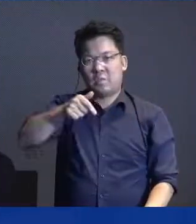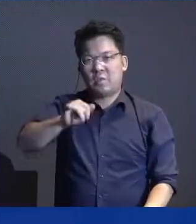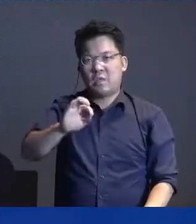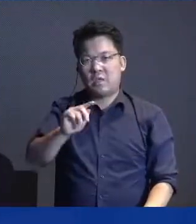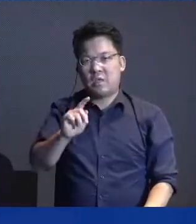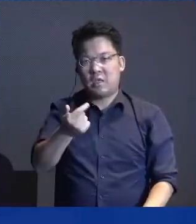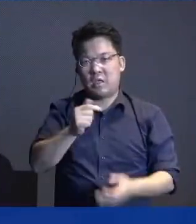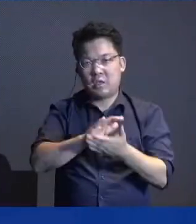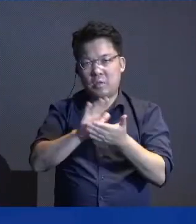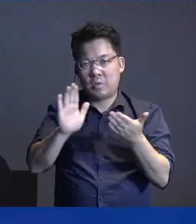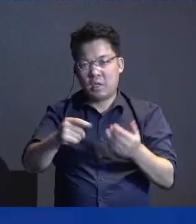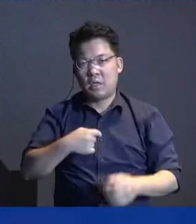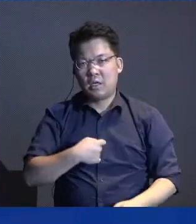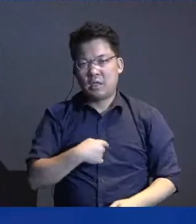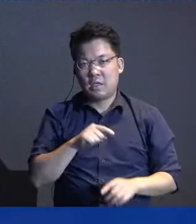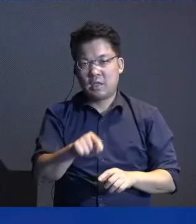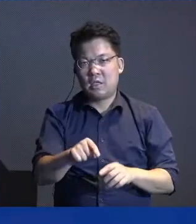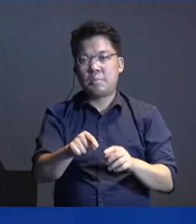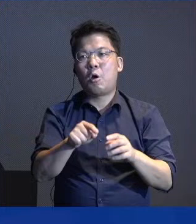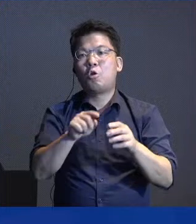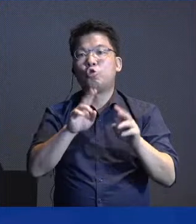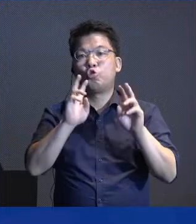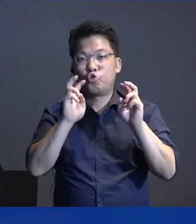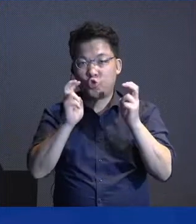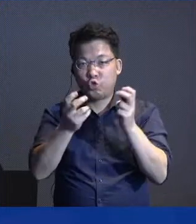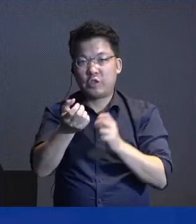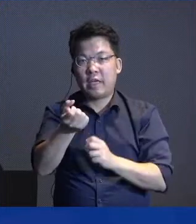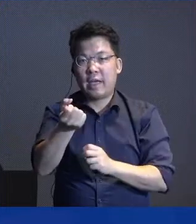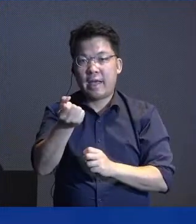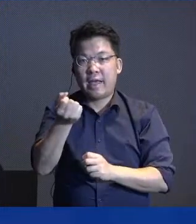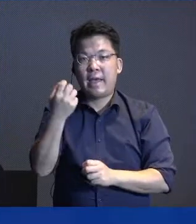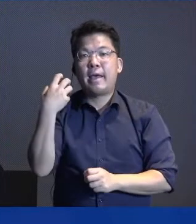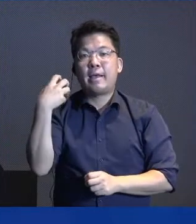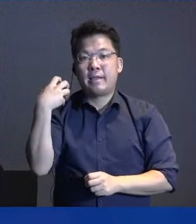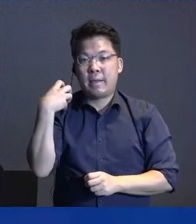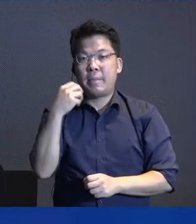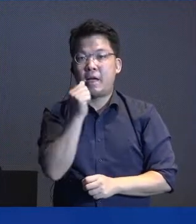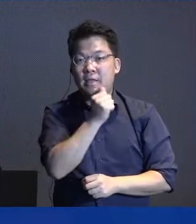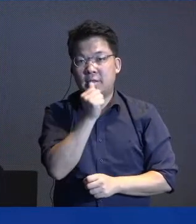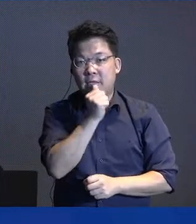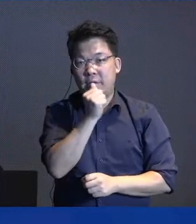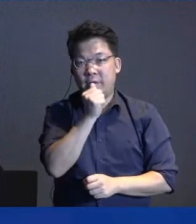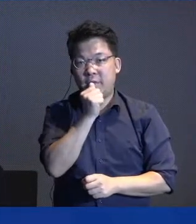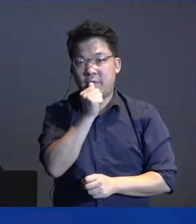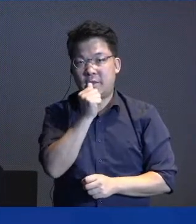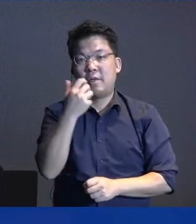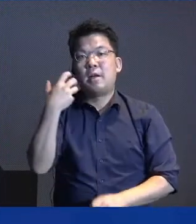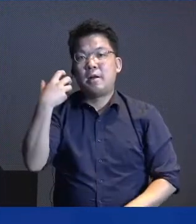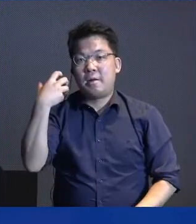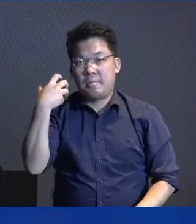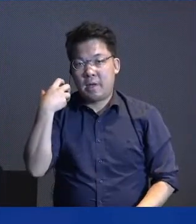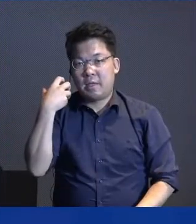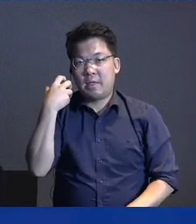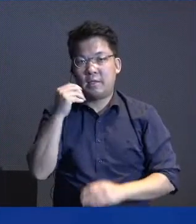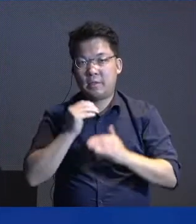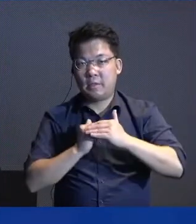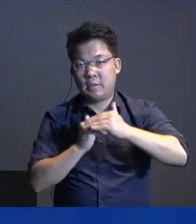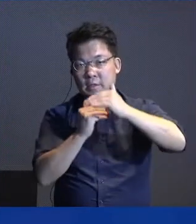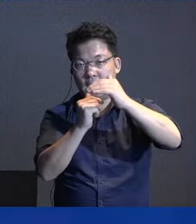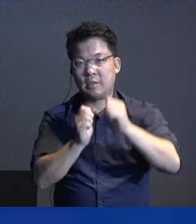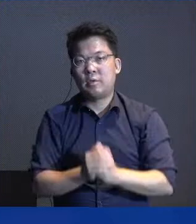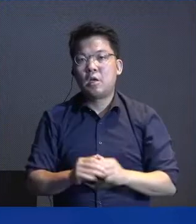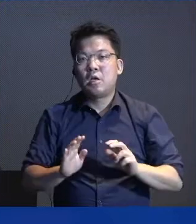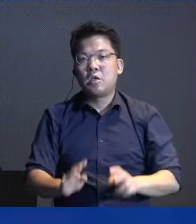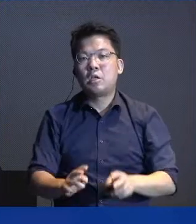to moderate this first session focusing on mental and emotional health of older